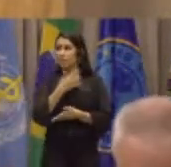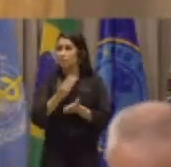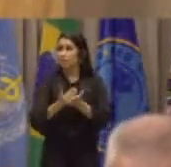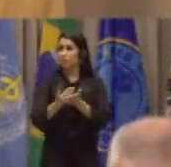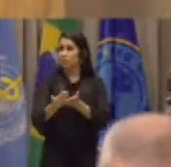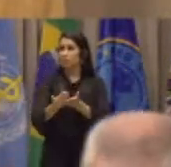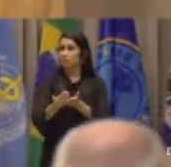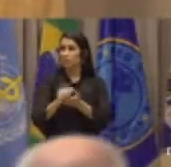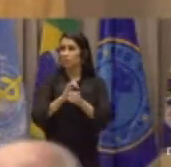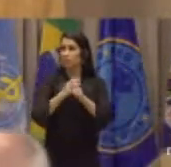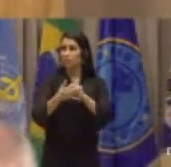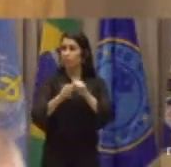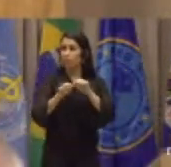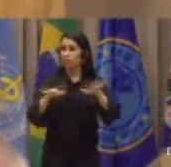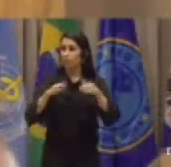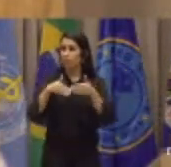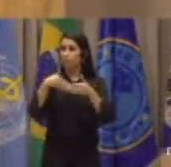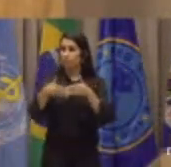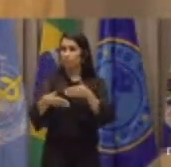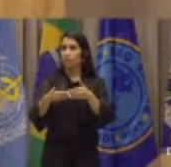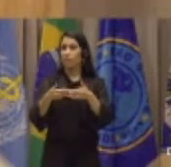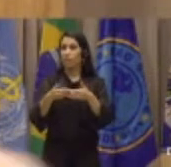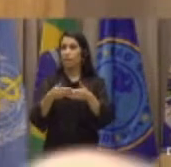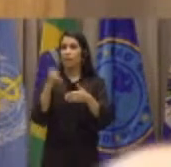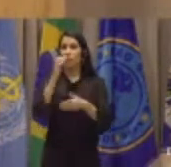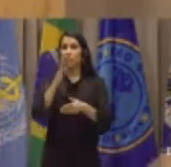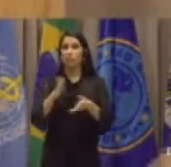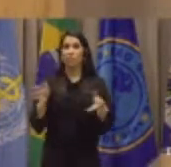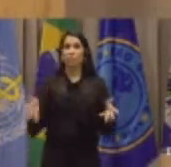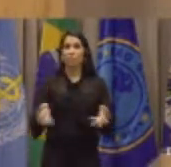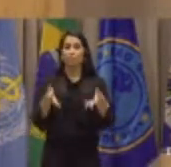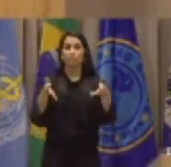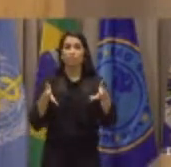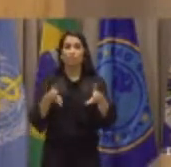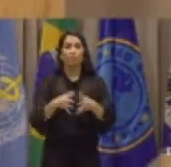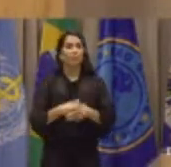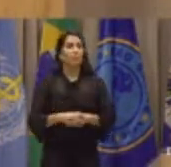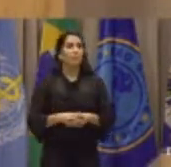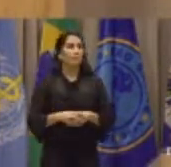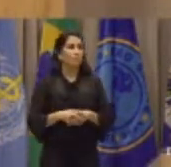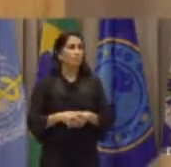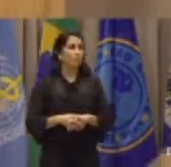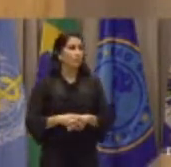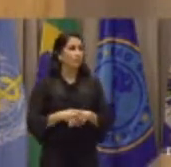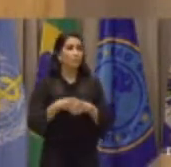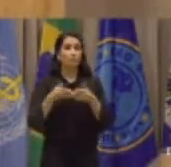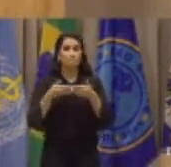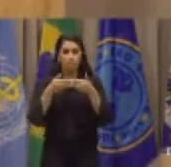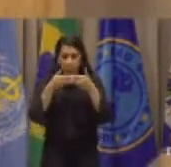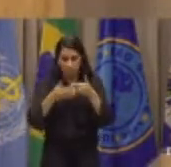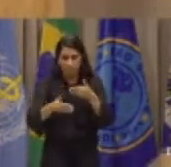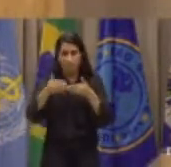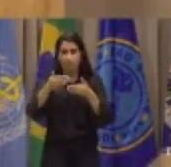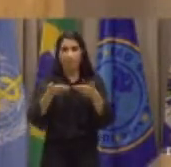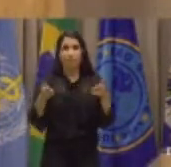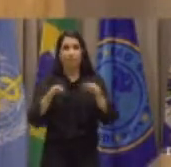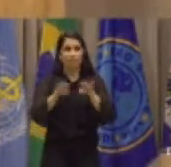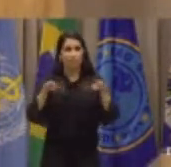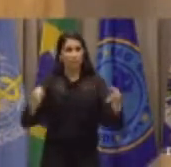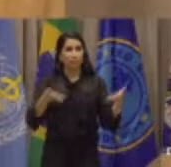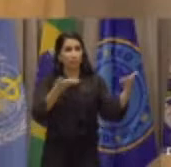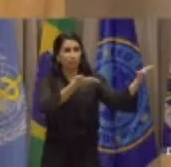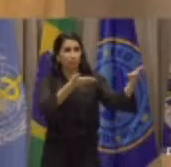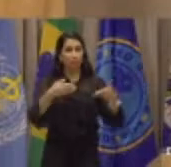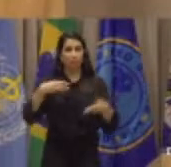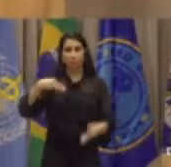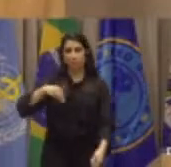in post-COVID, Brazil's contribution to the global clinical platform. Well, to coordinate this table,